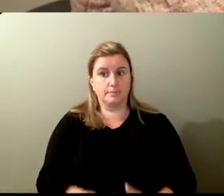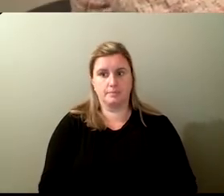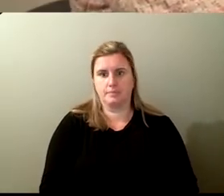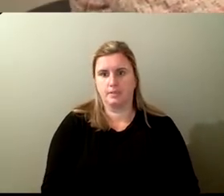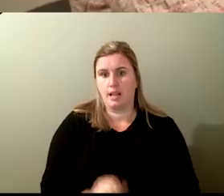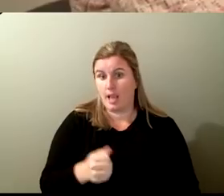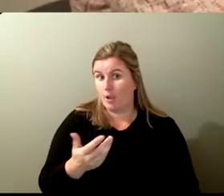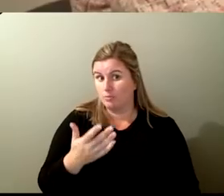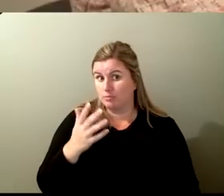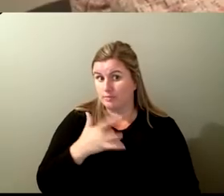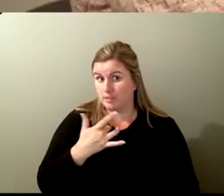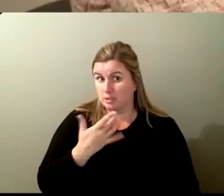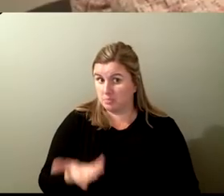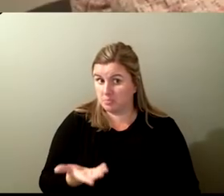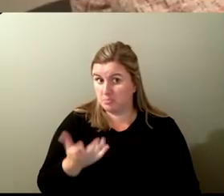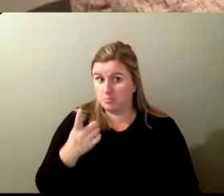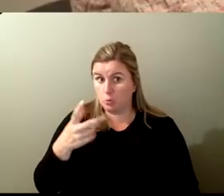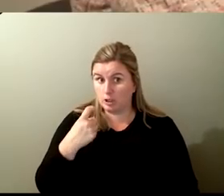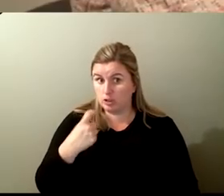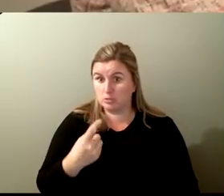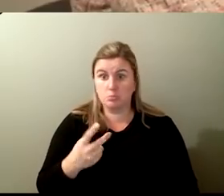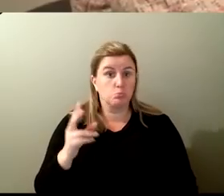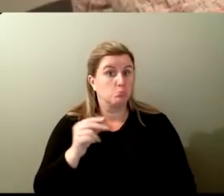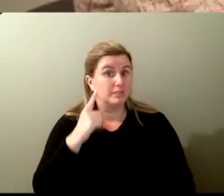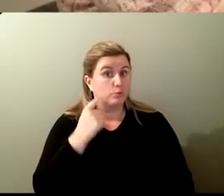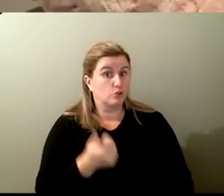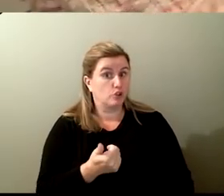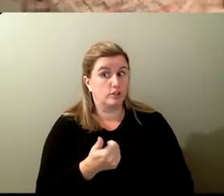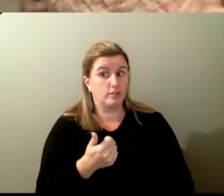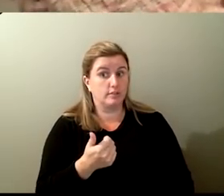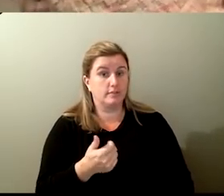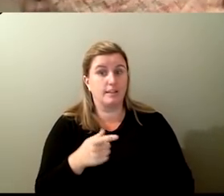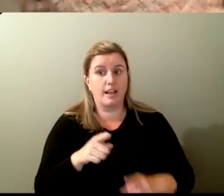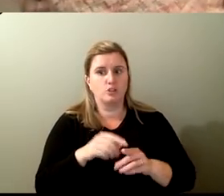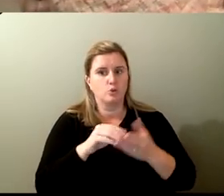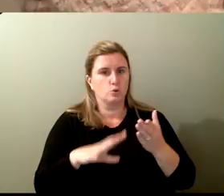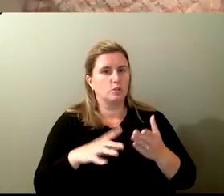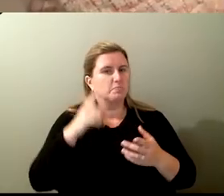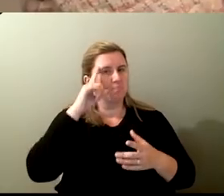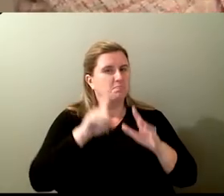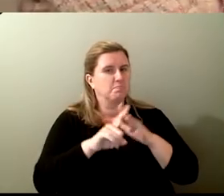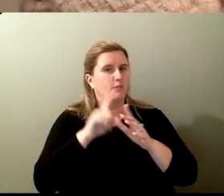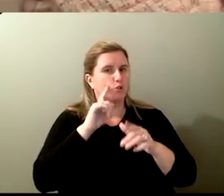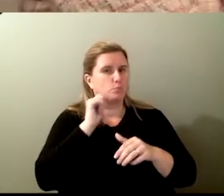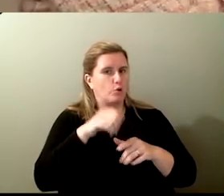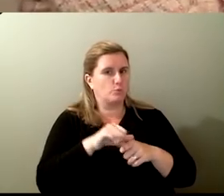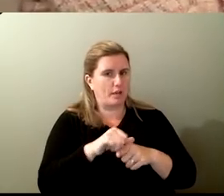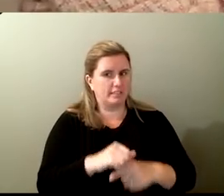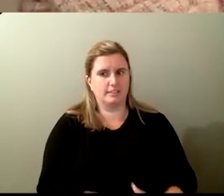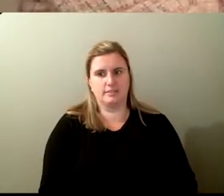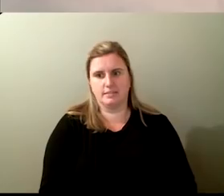that sound? Do you have any questions? No, sounds good. I have just a student in mind for tomorrow's practice. Great.